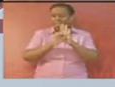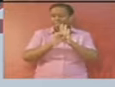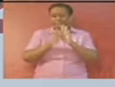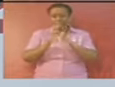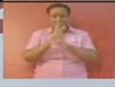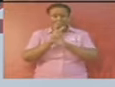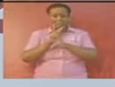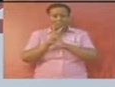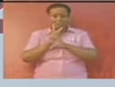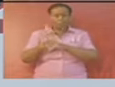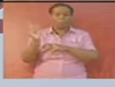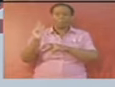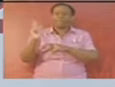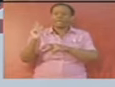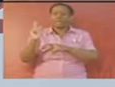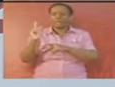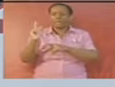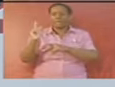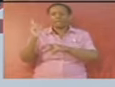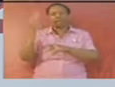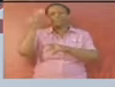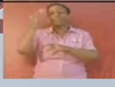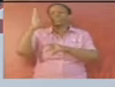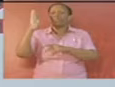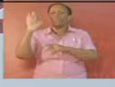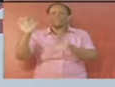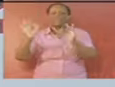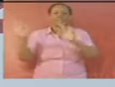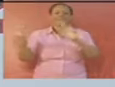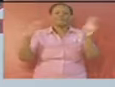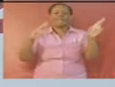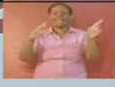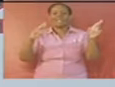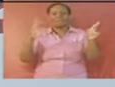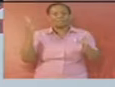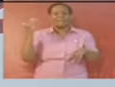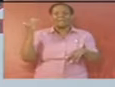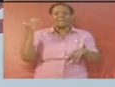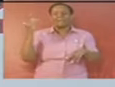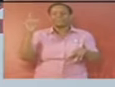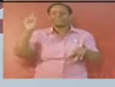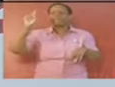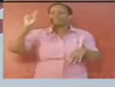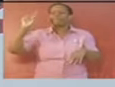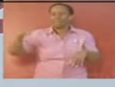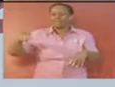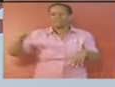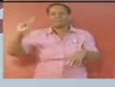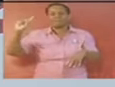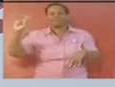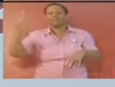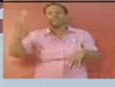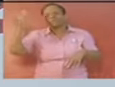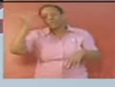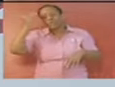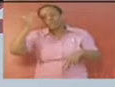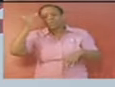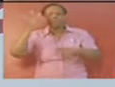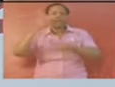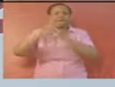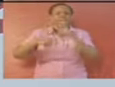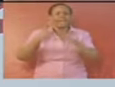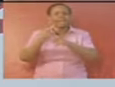getting and the physical characteristics as per storage. But that does not mean we don't